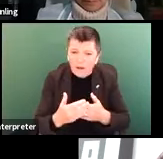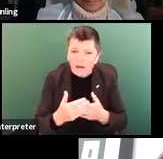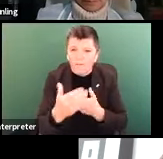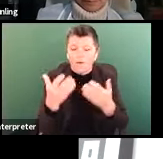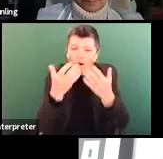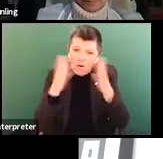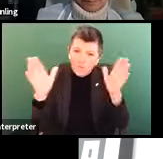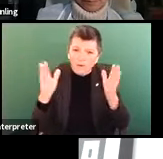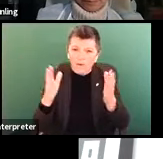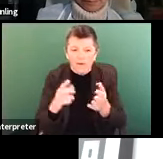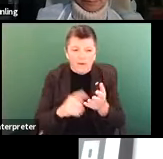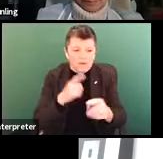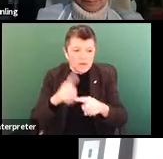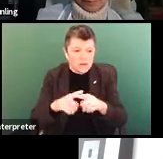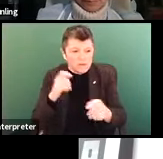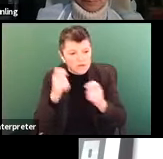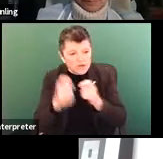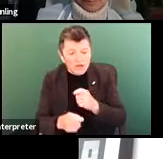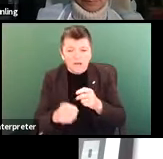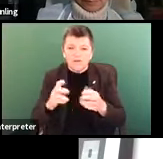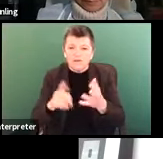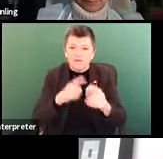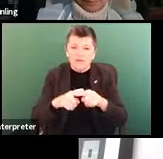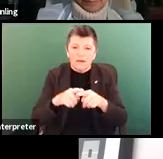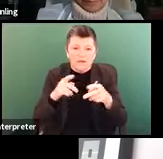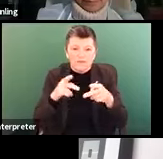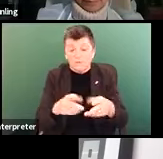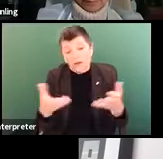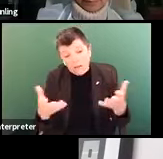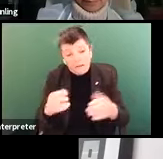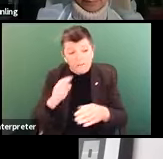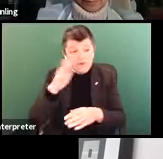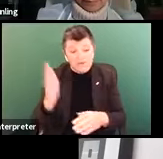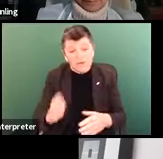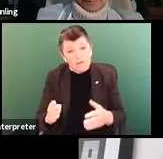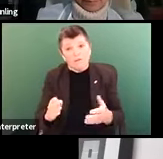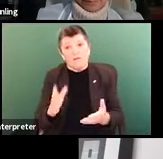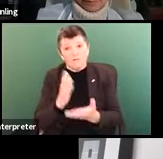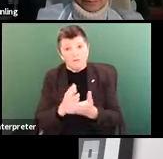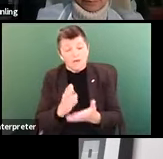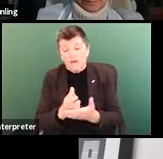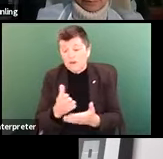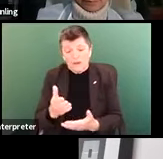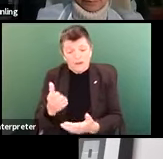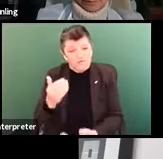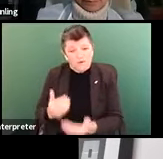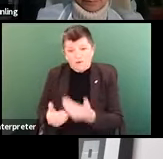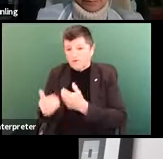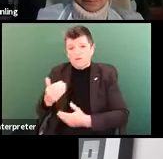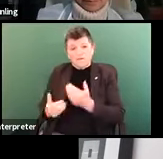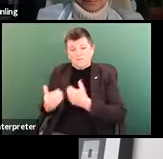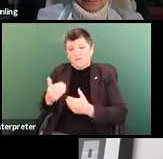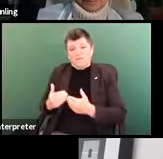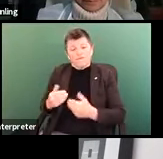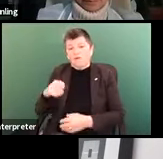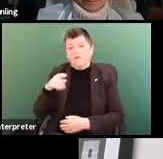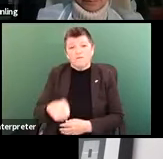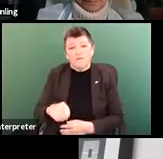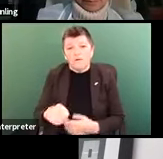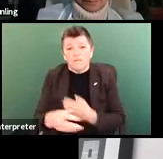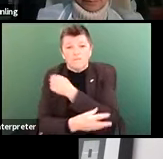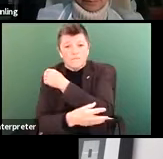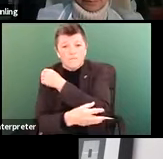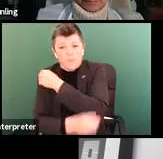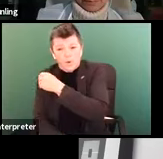to change the tax system, at least in Brazil, that is really regressive. The poorer you are, the more